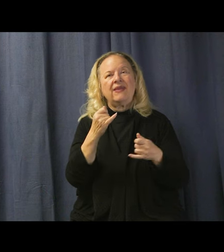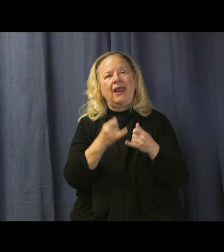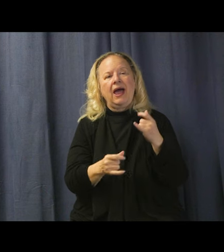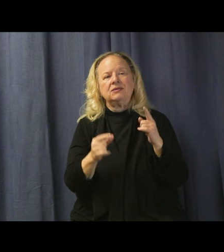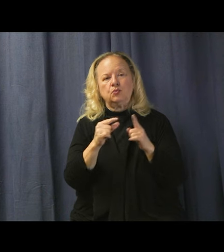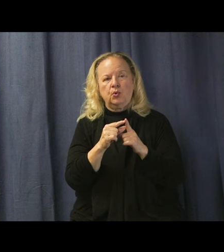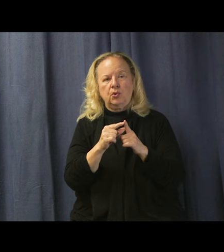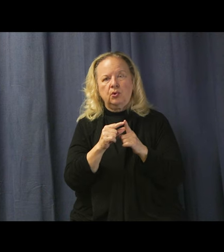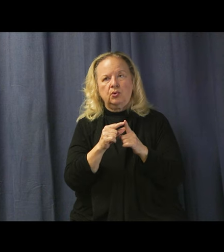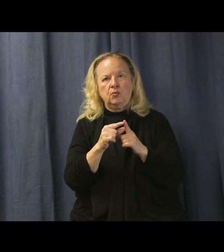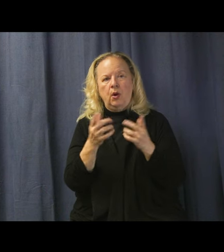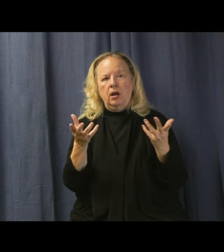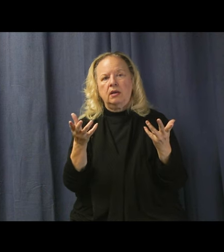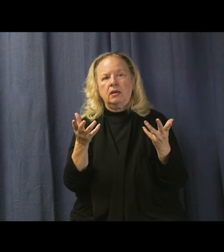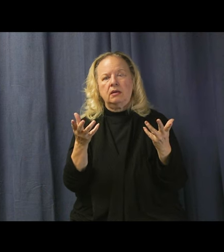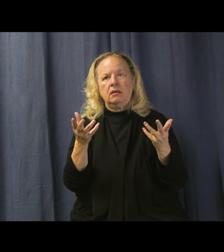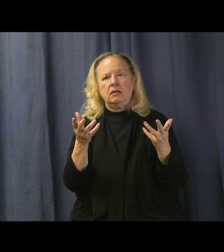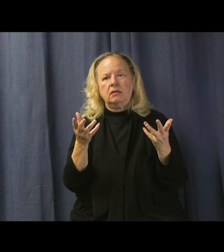the Torah?